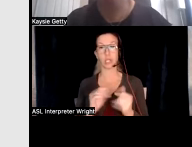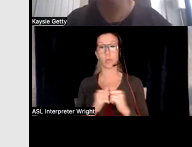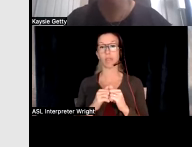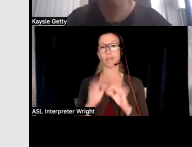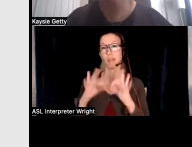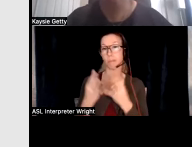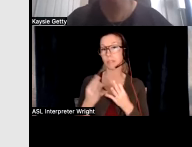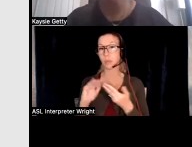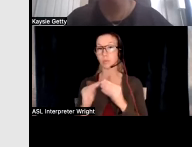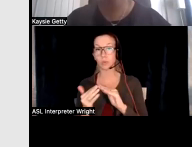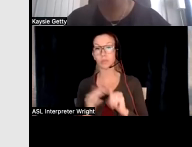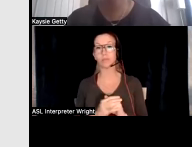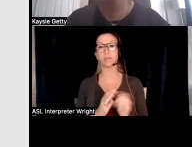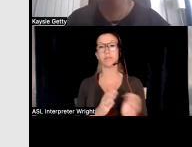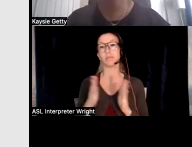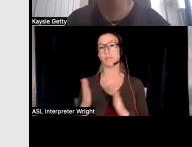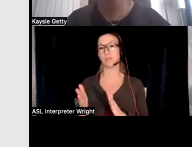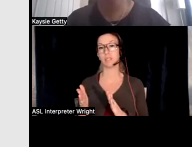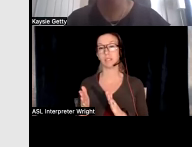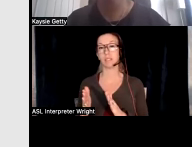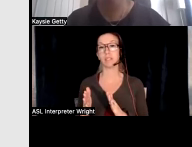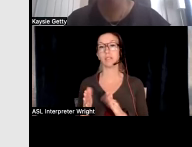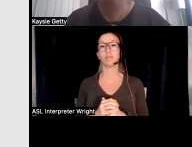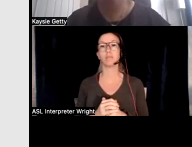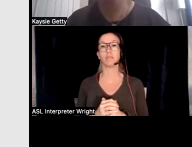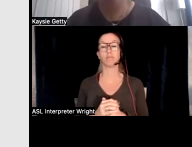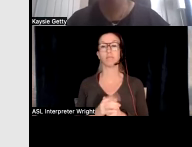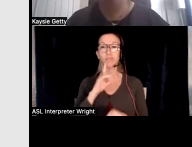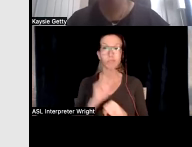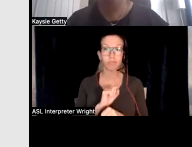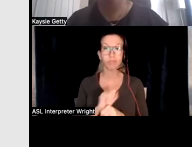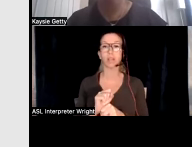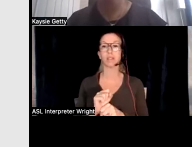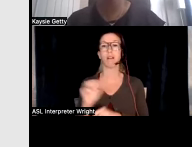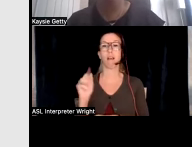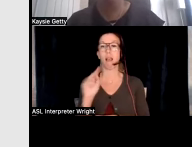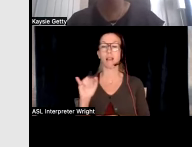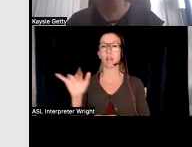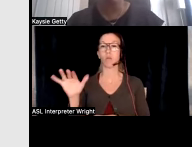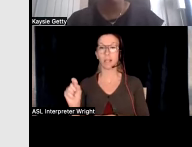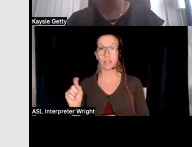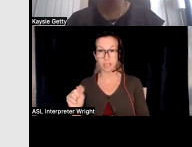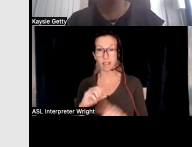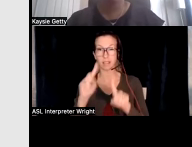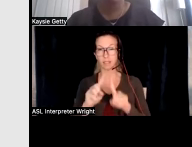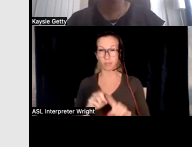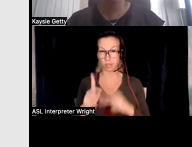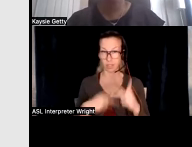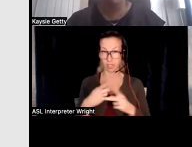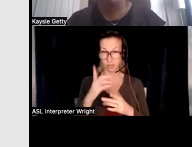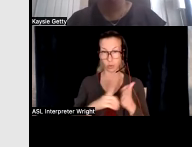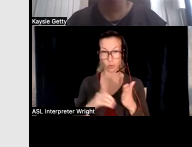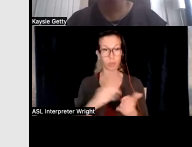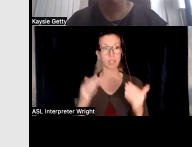families and communities, commit to being anti-racist and combating other types of discrimination, recognize